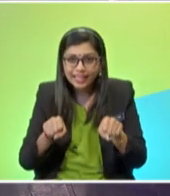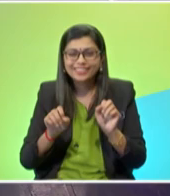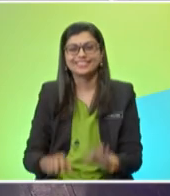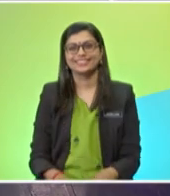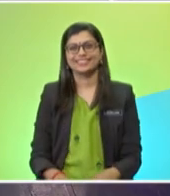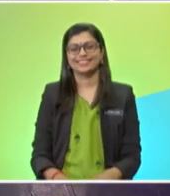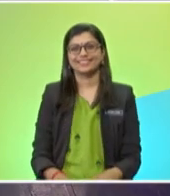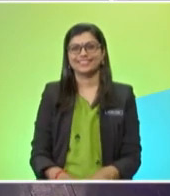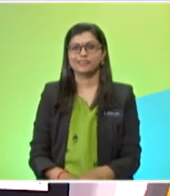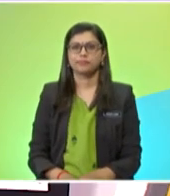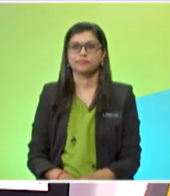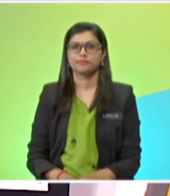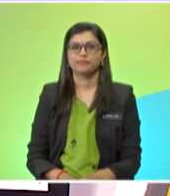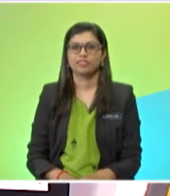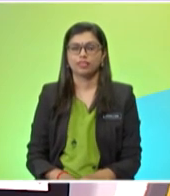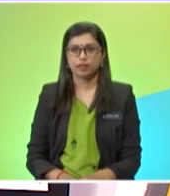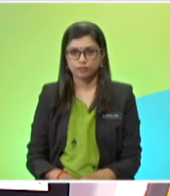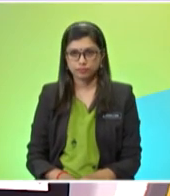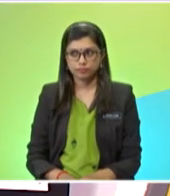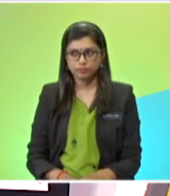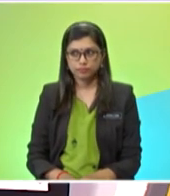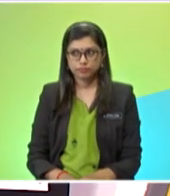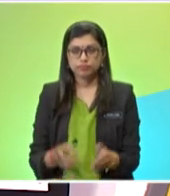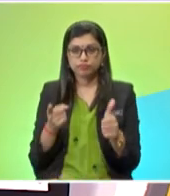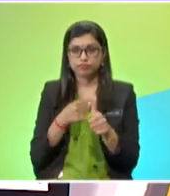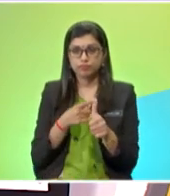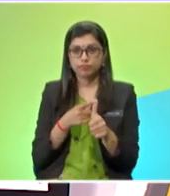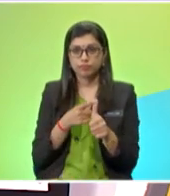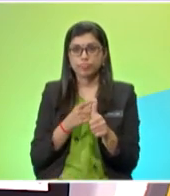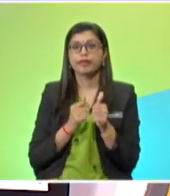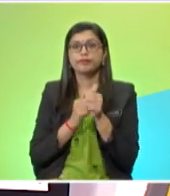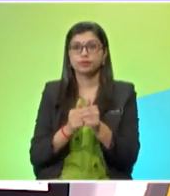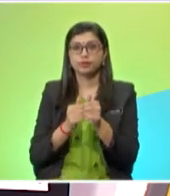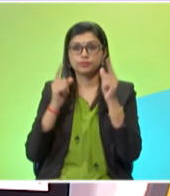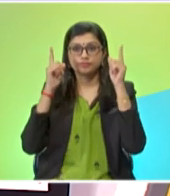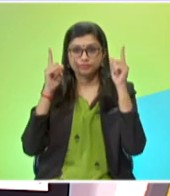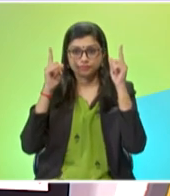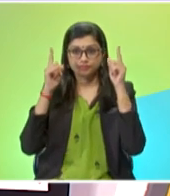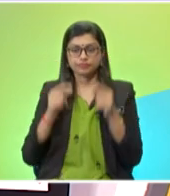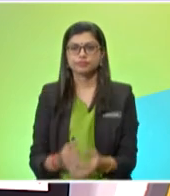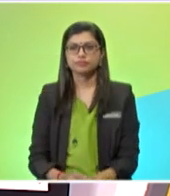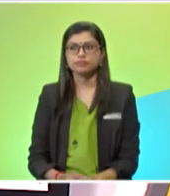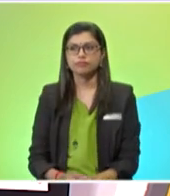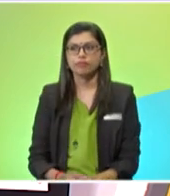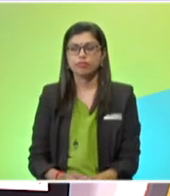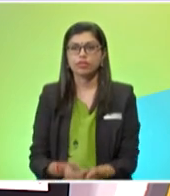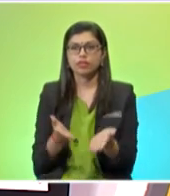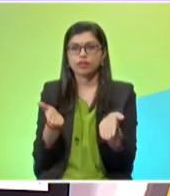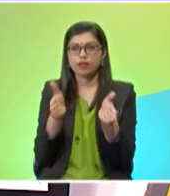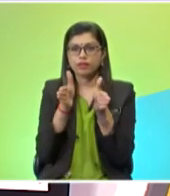craft? Okay, now we fold our paper in half. Do we fold it